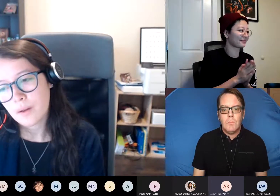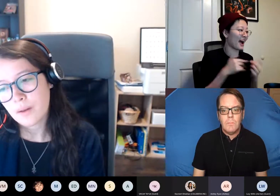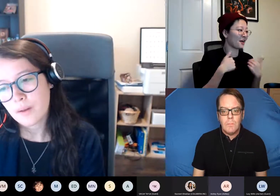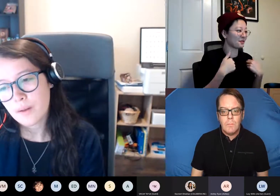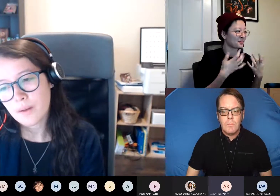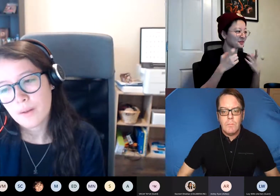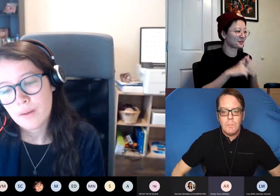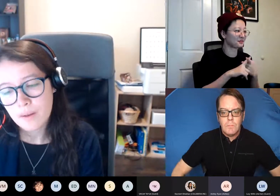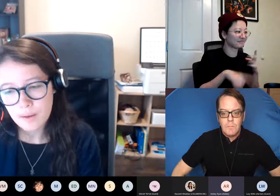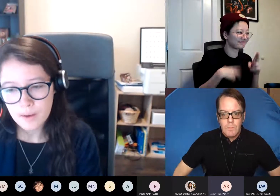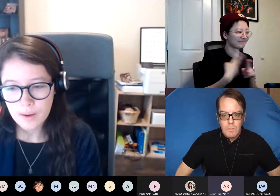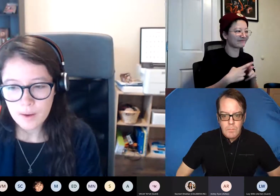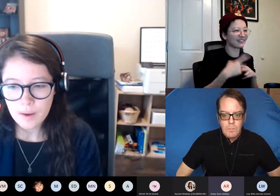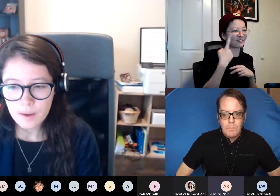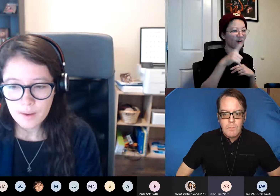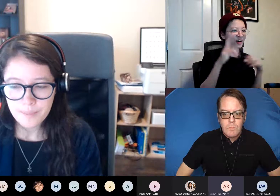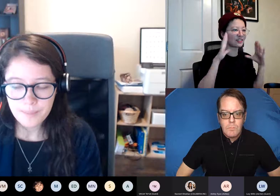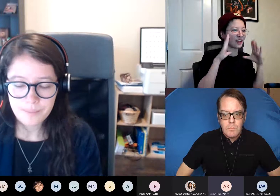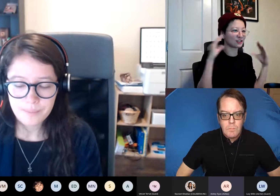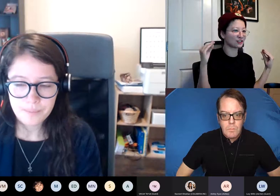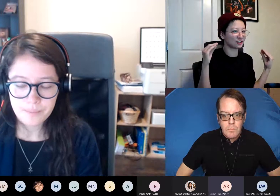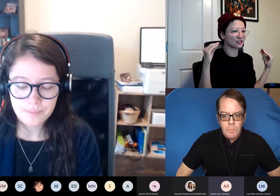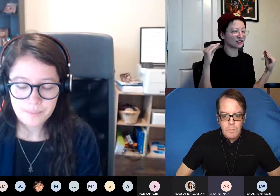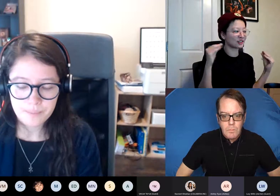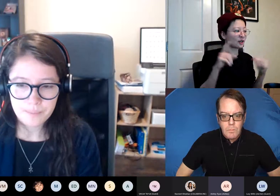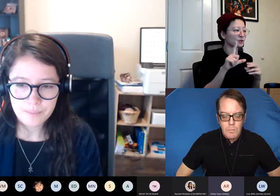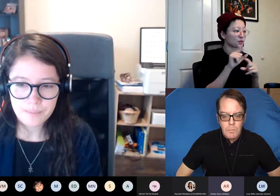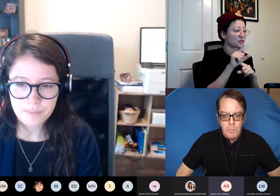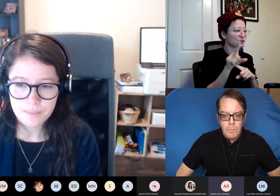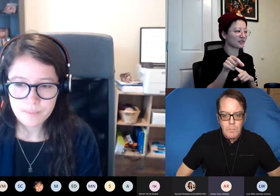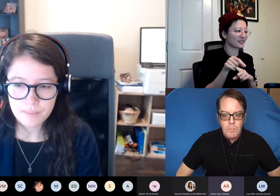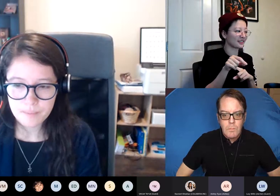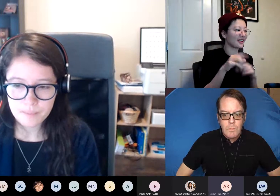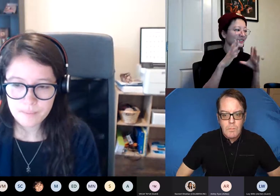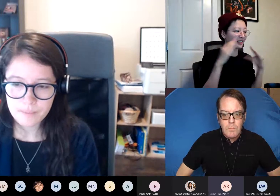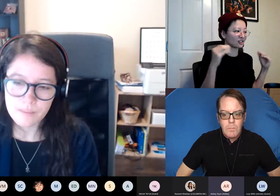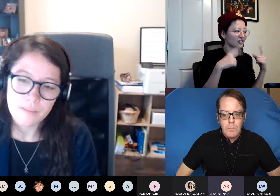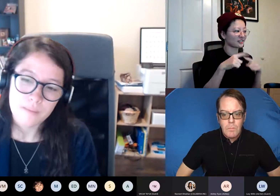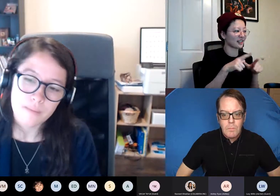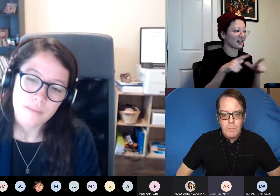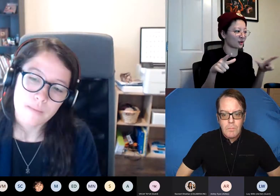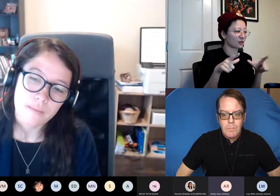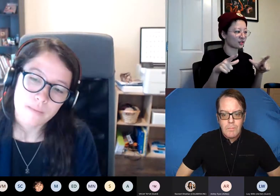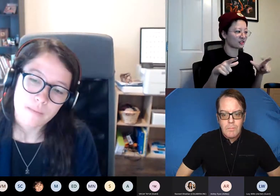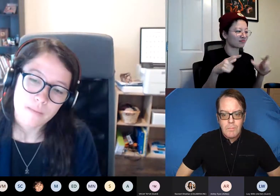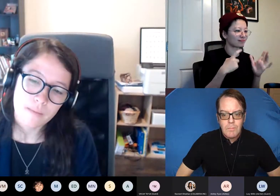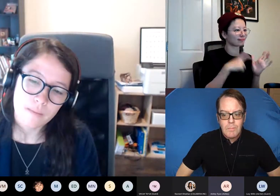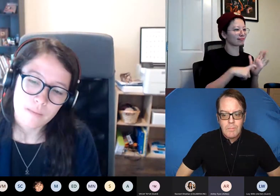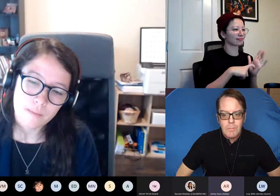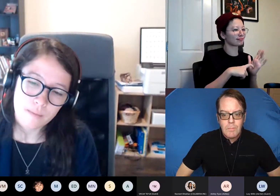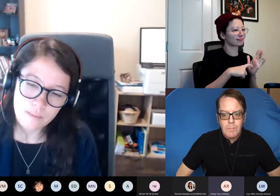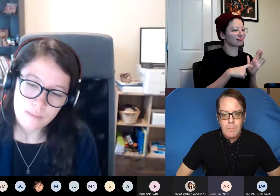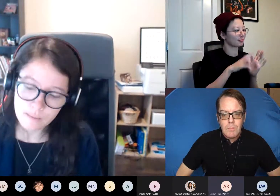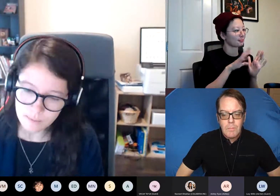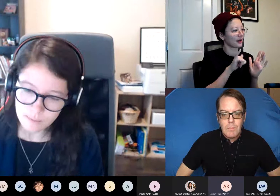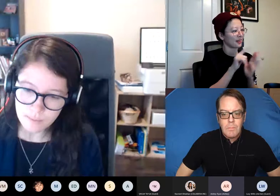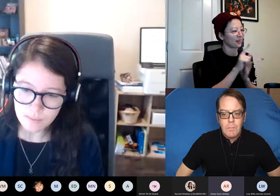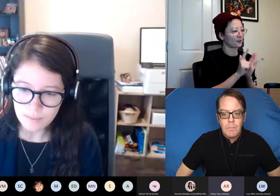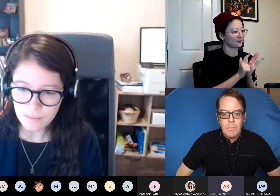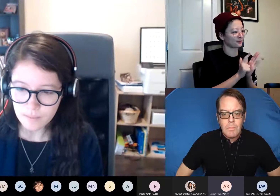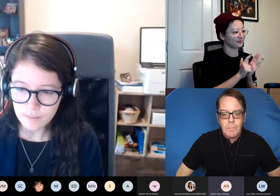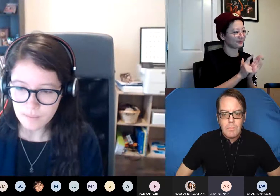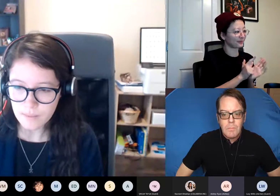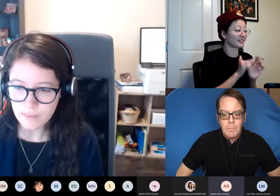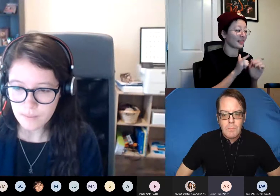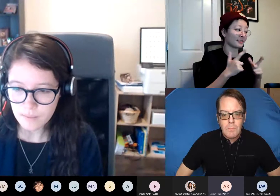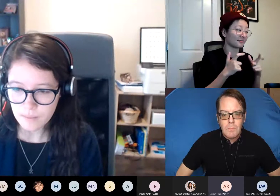Deaf, NAD, which is one such organization. I wanted to mention in 2020, Dutch